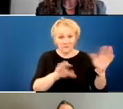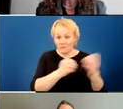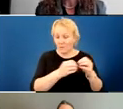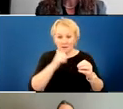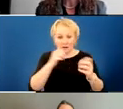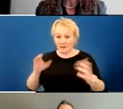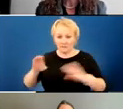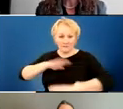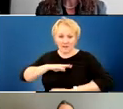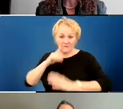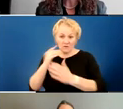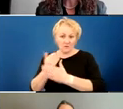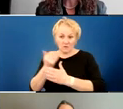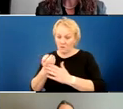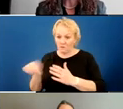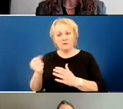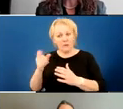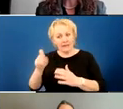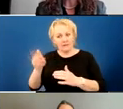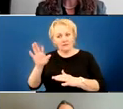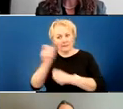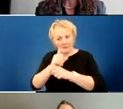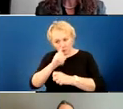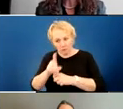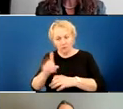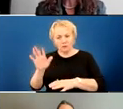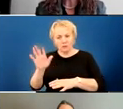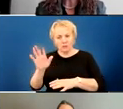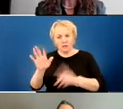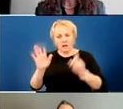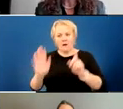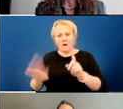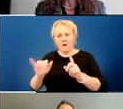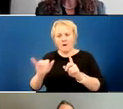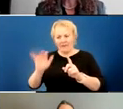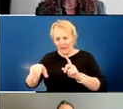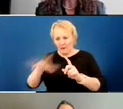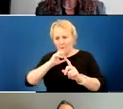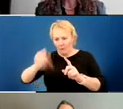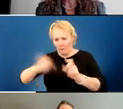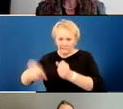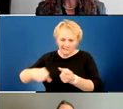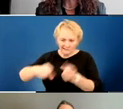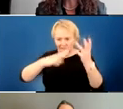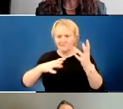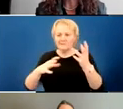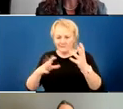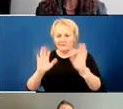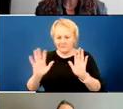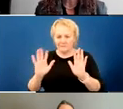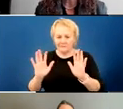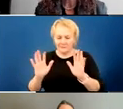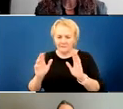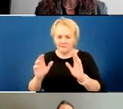new equipment. And so I had to make sure that when I was updating our kit, I was like, okay, let me take out the old and let me put back in the